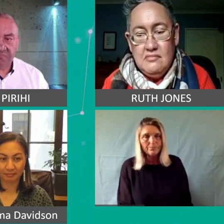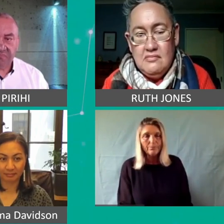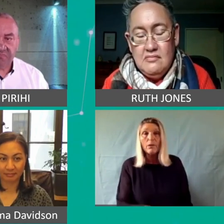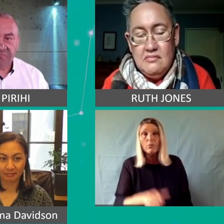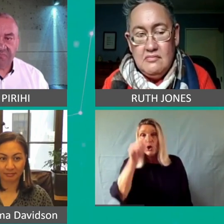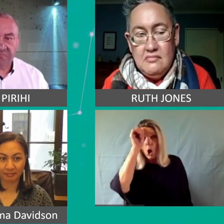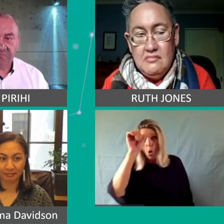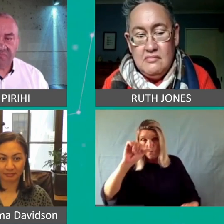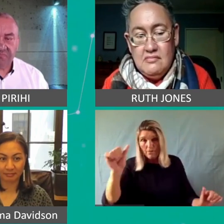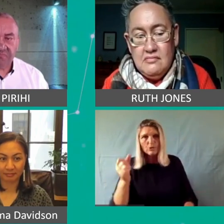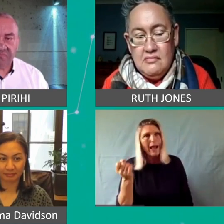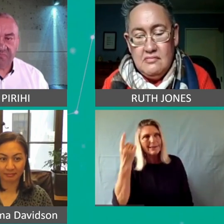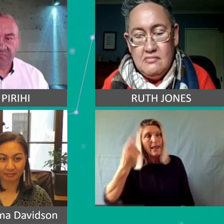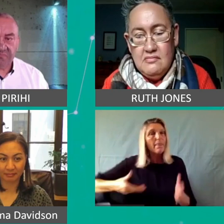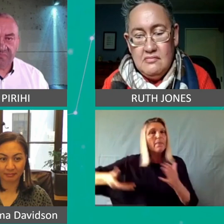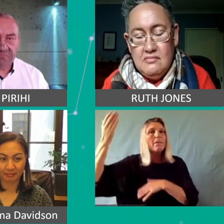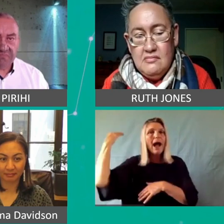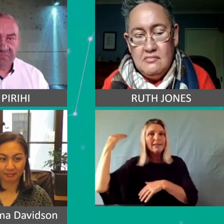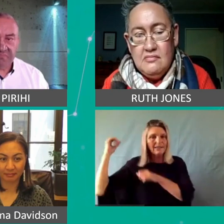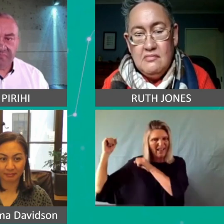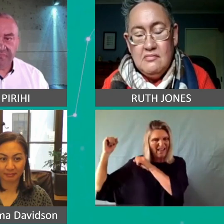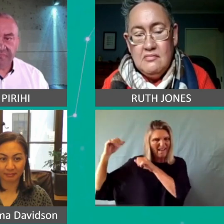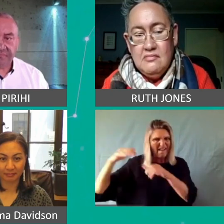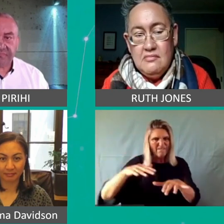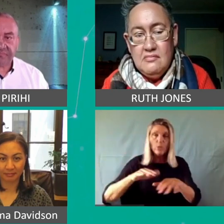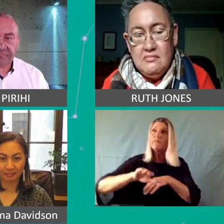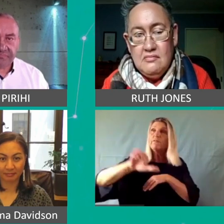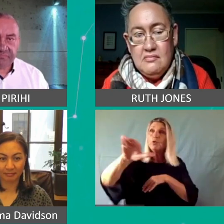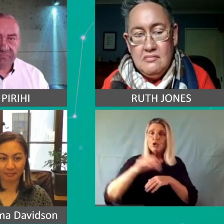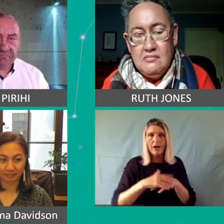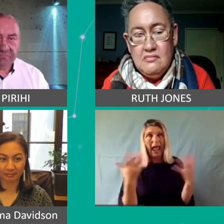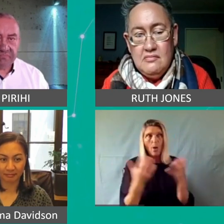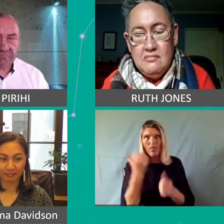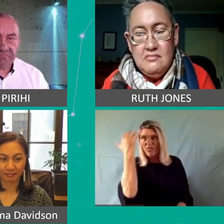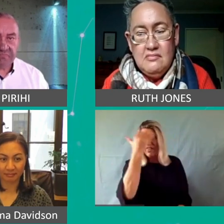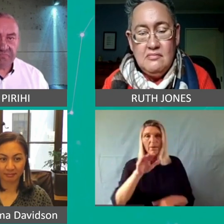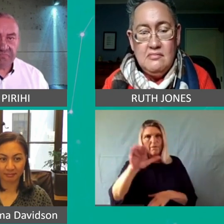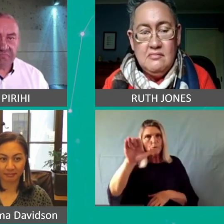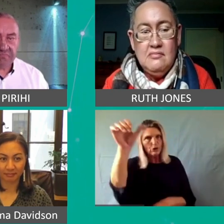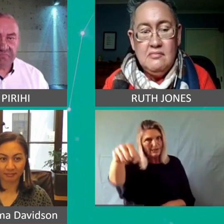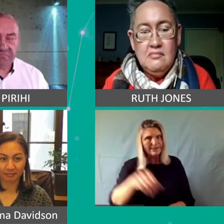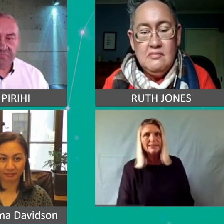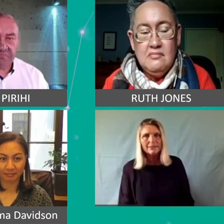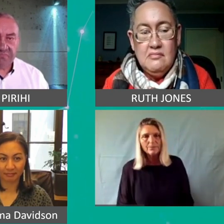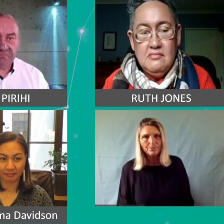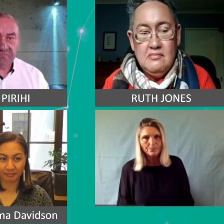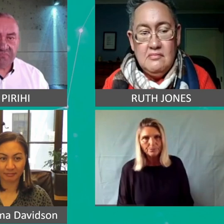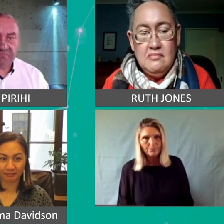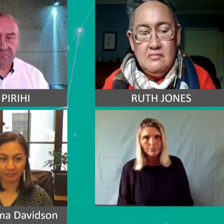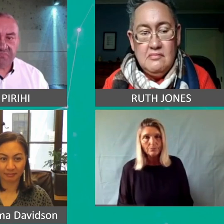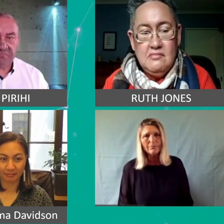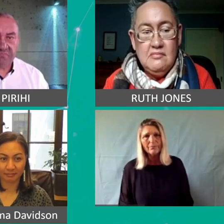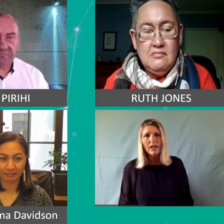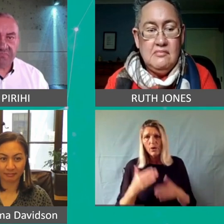the past influences the way that we think about the future. So, and just tautoko, Ruth, you know,